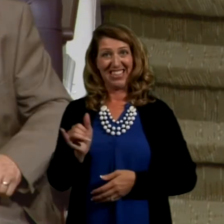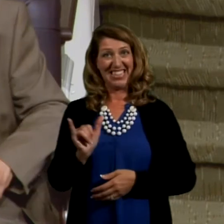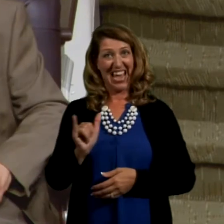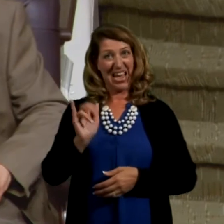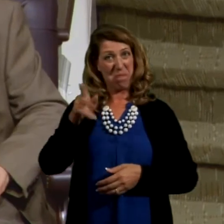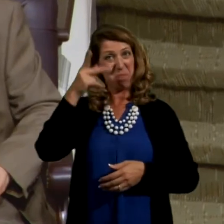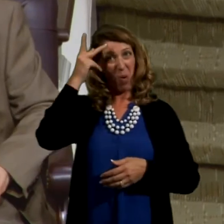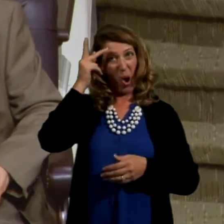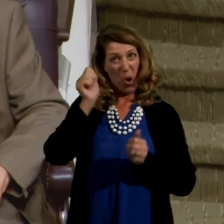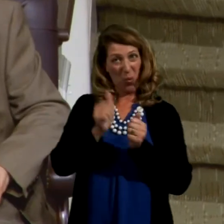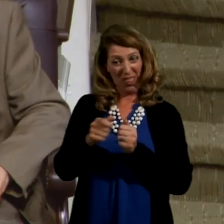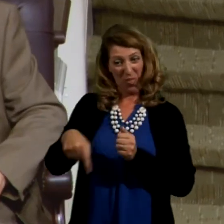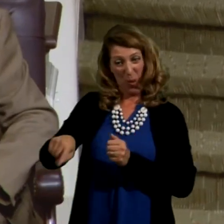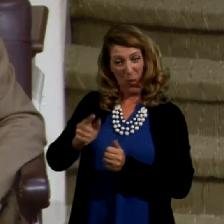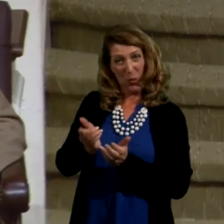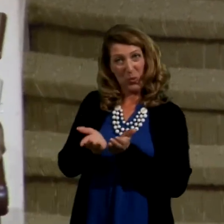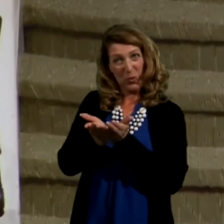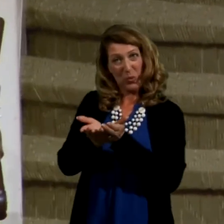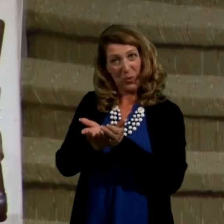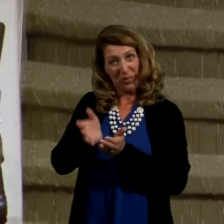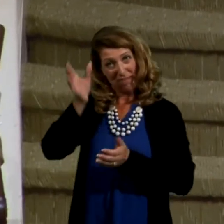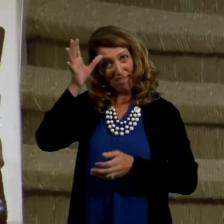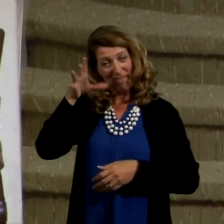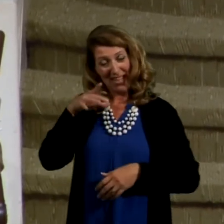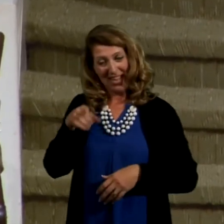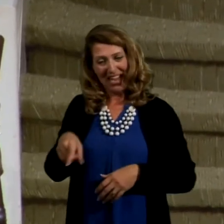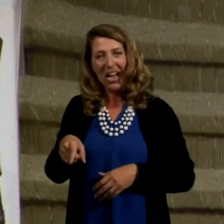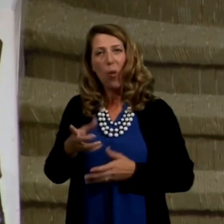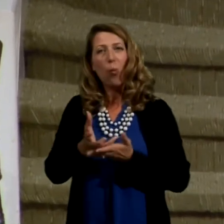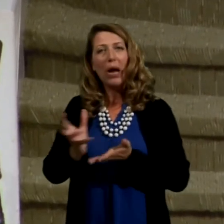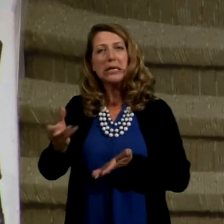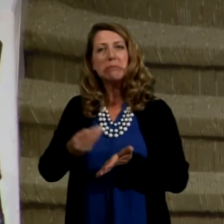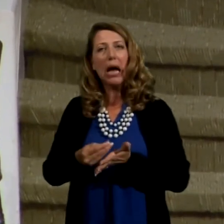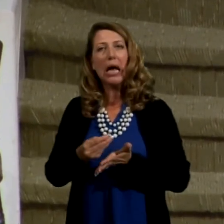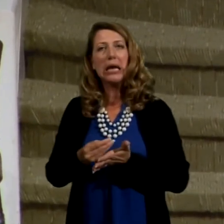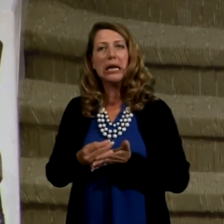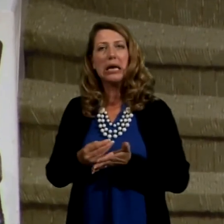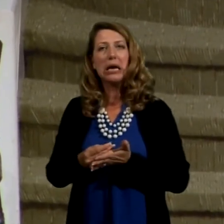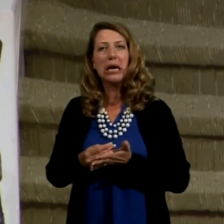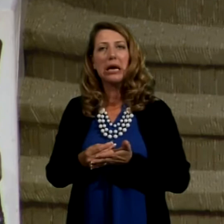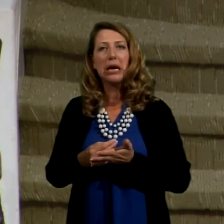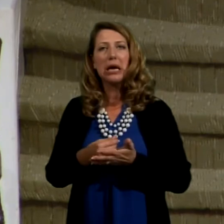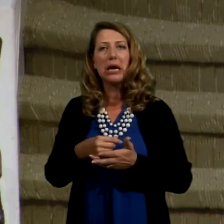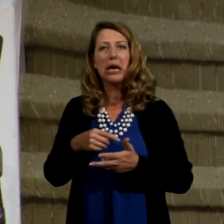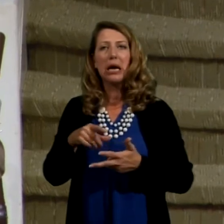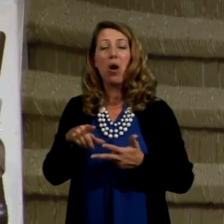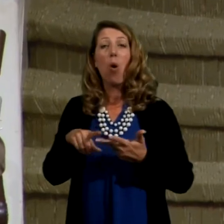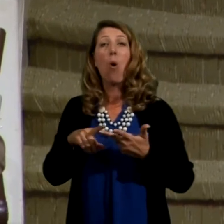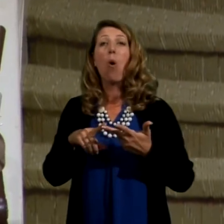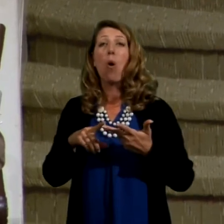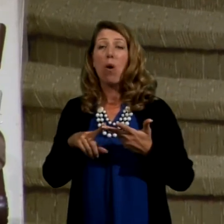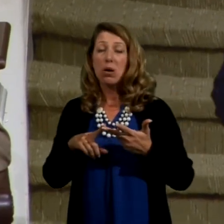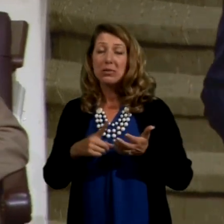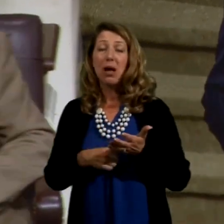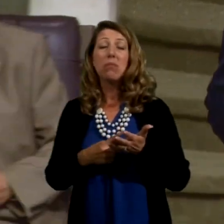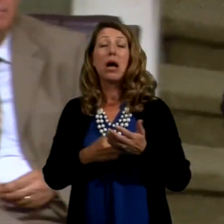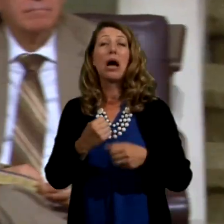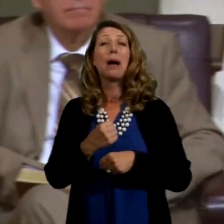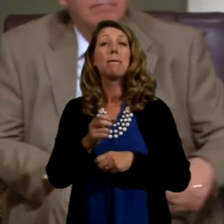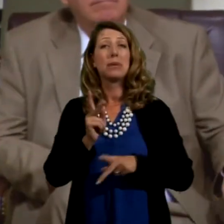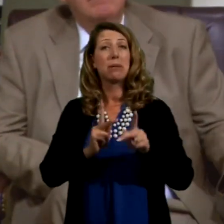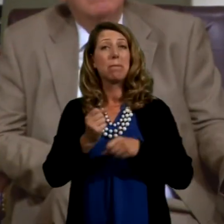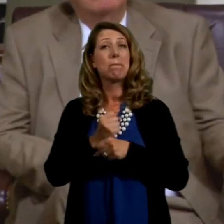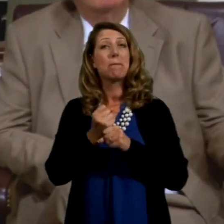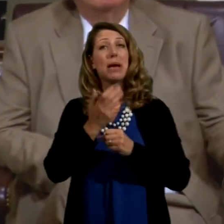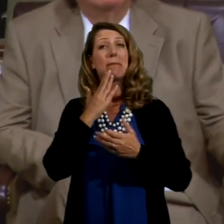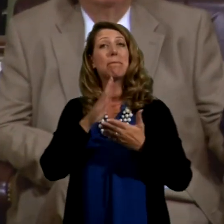to sail because they were wasting money sitting in the harbor. Some people make bad decisions because of compulsion. And then we find here another reason